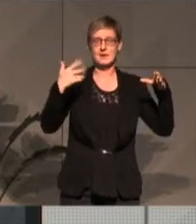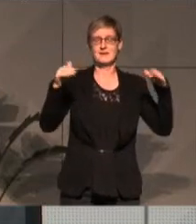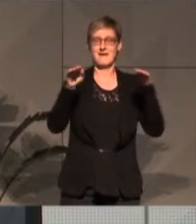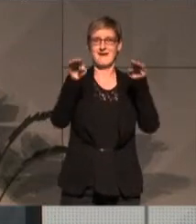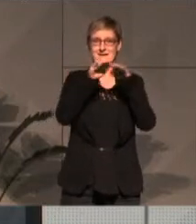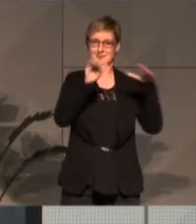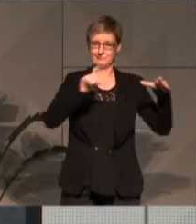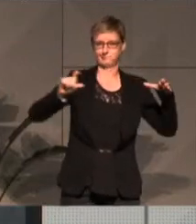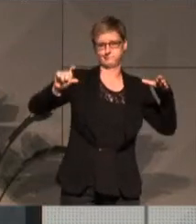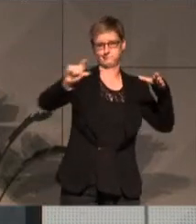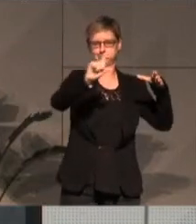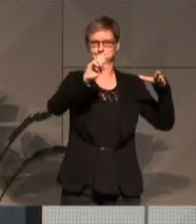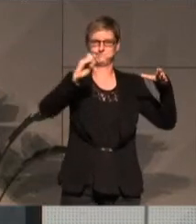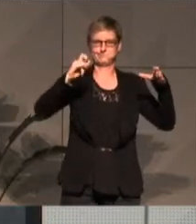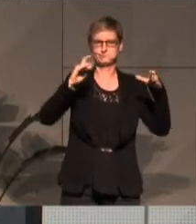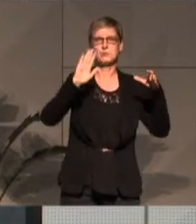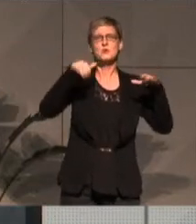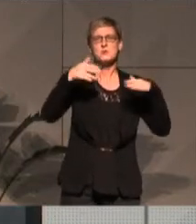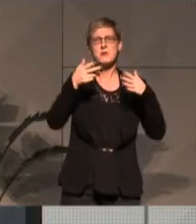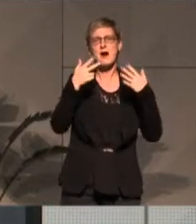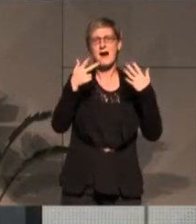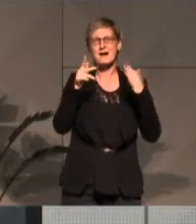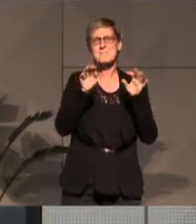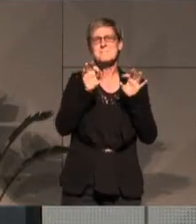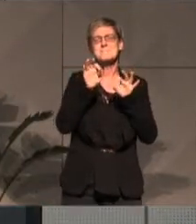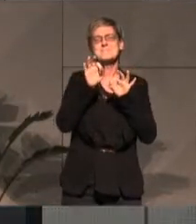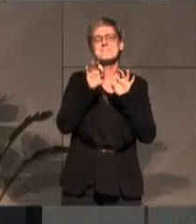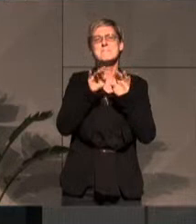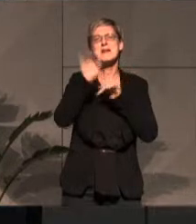So this ice cover